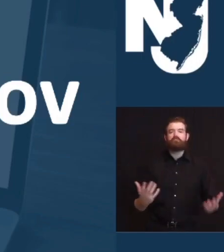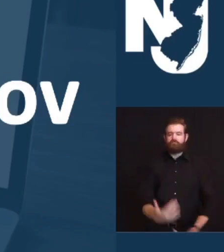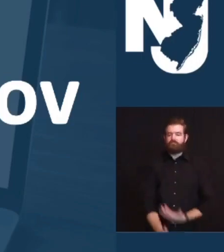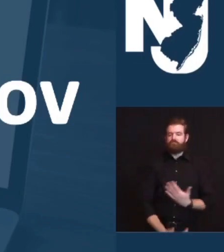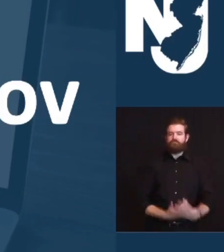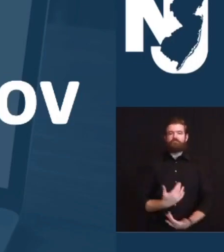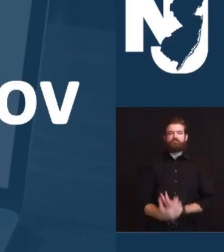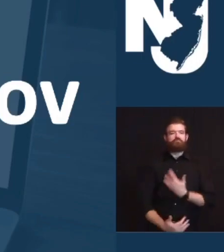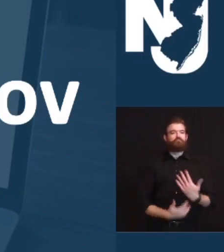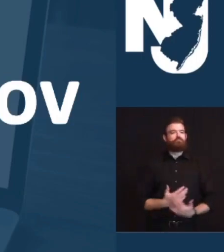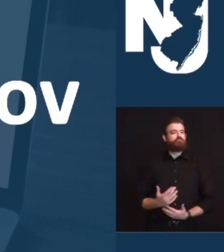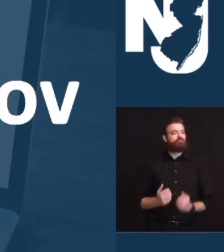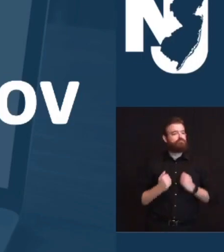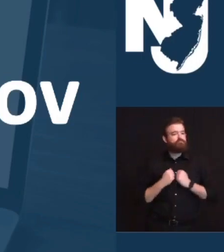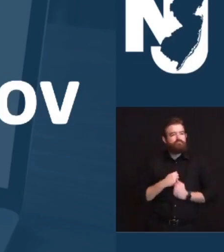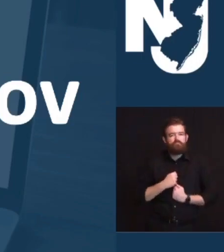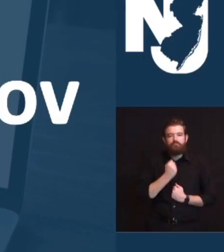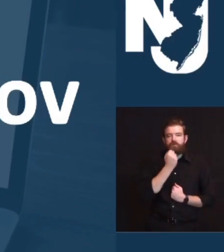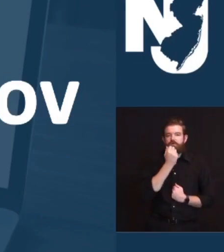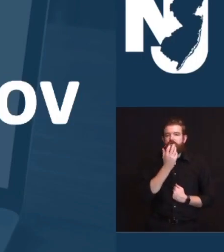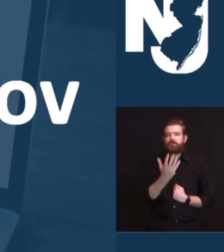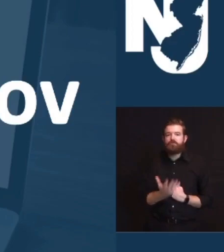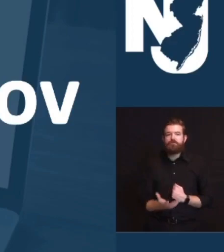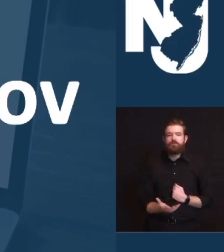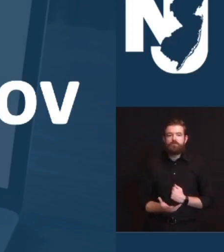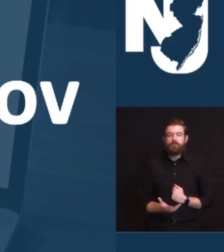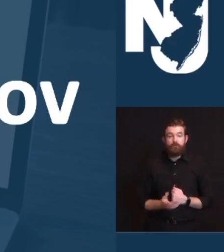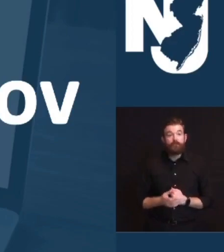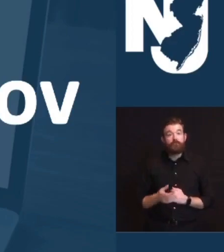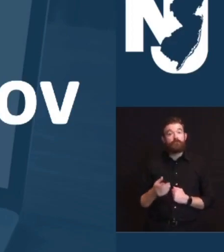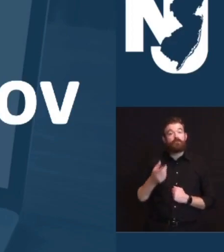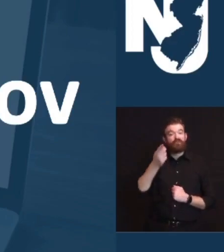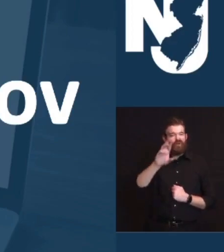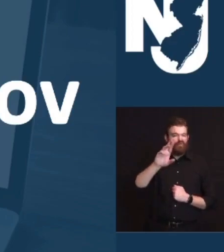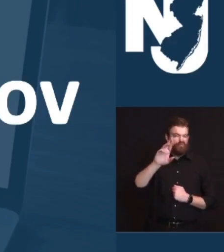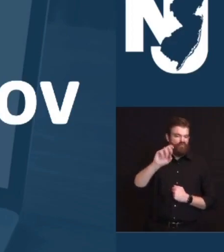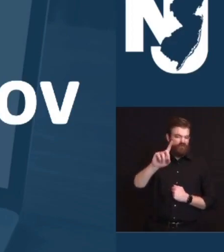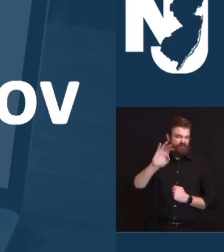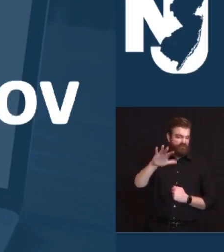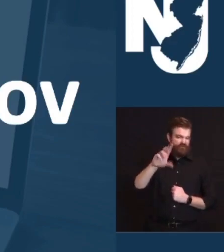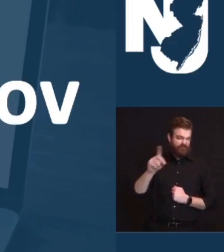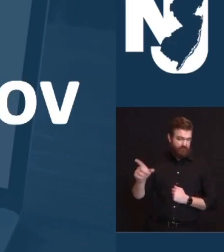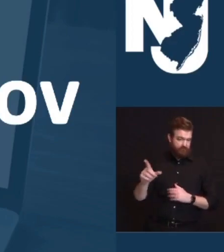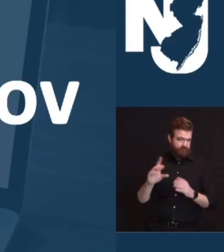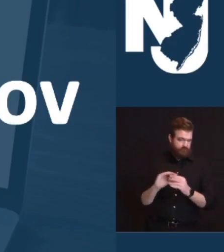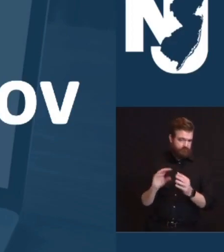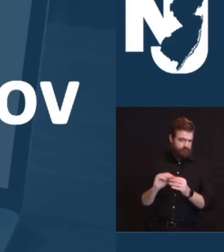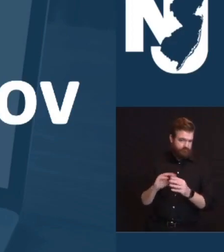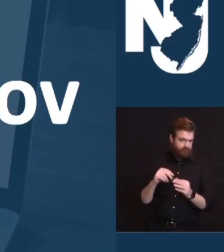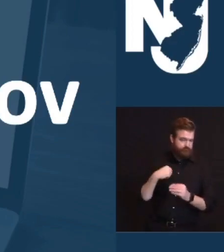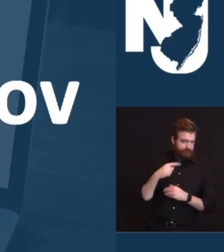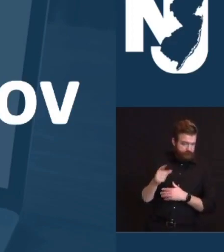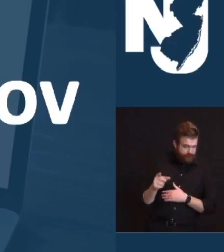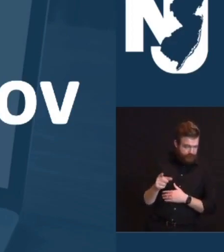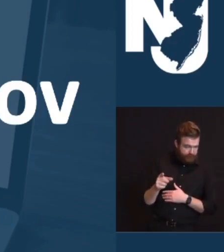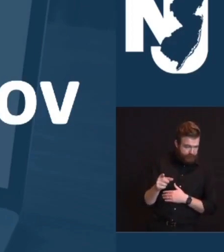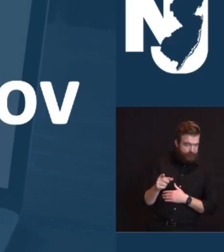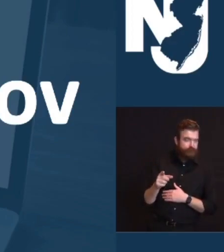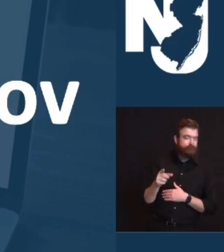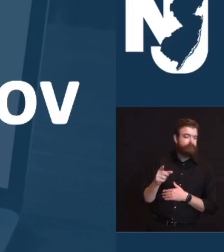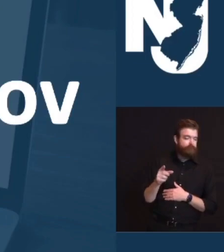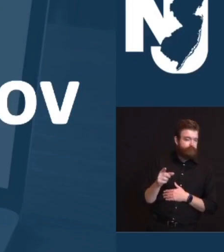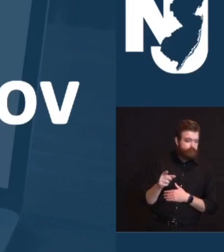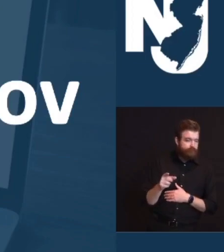Dr. Redfield noted, both to me and in other reported statements, and this is consistent, Judy, with what we're seeing, while